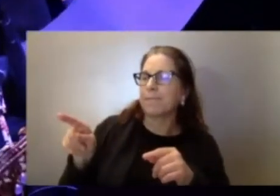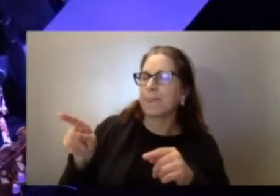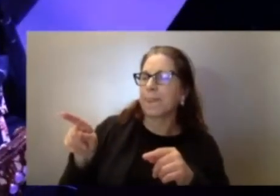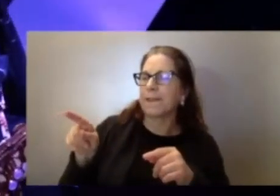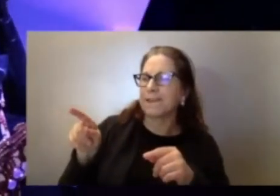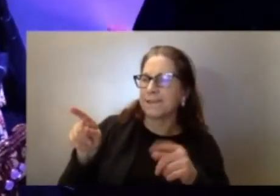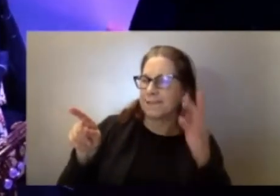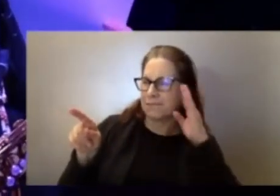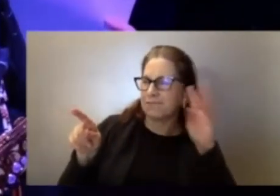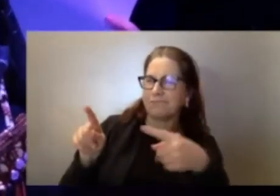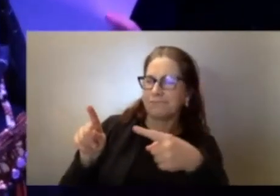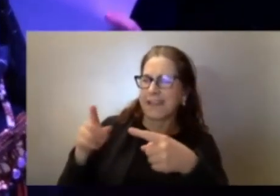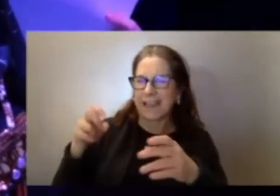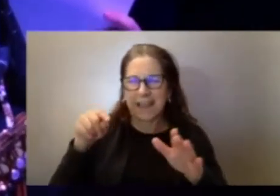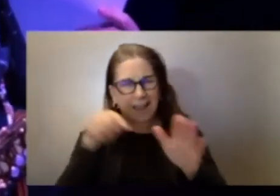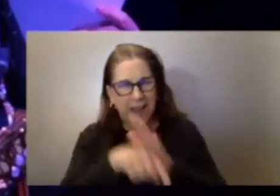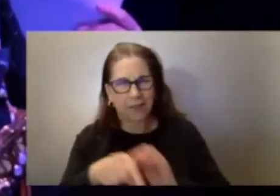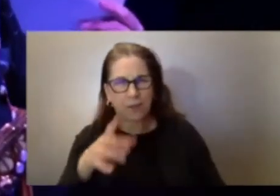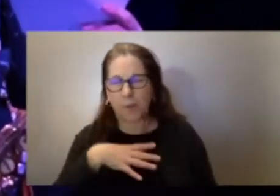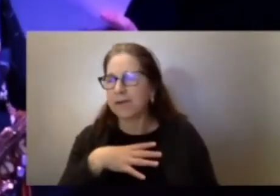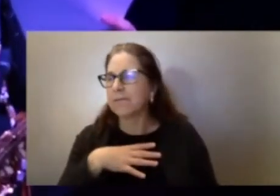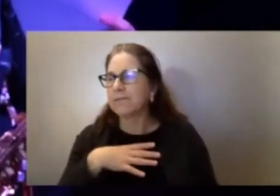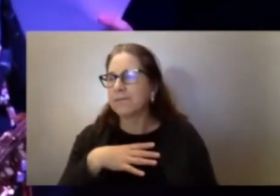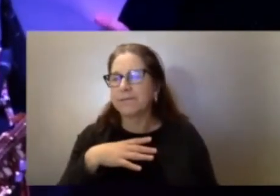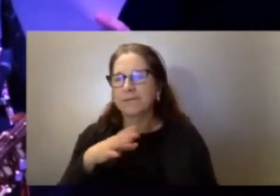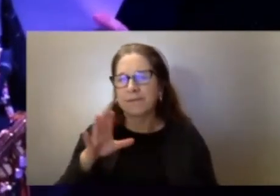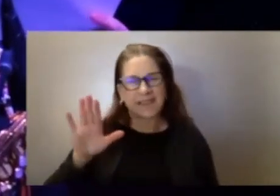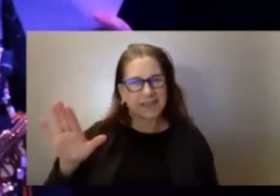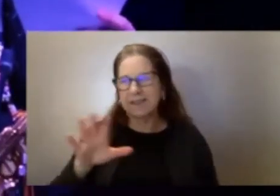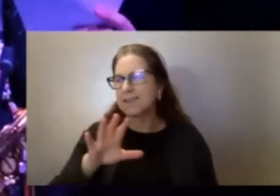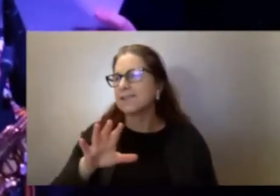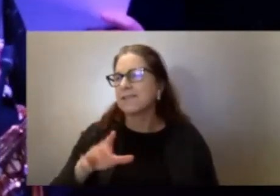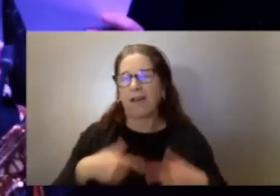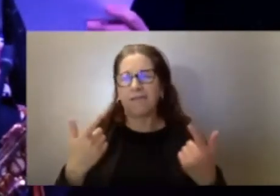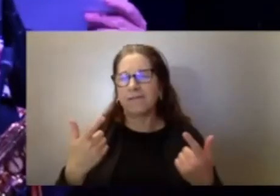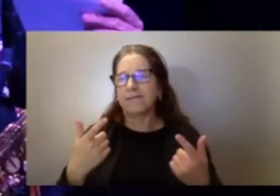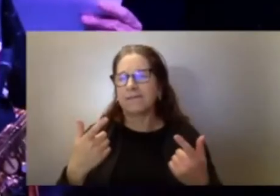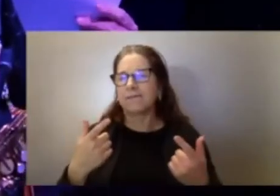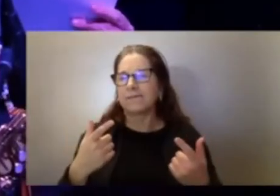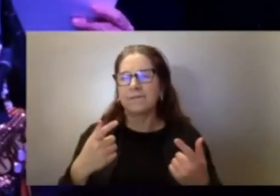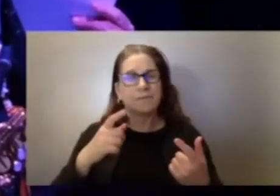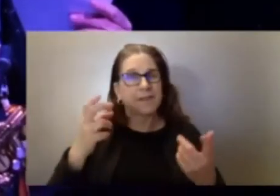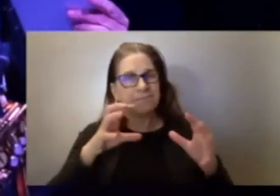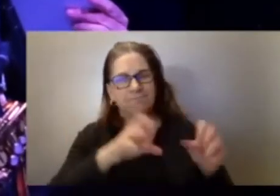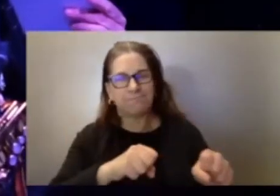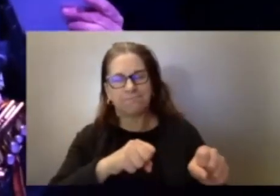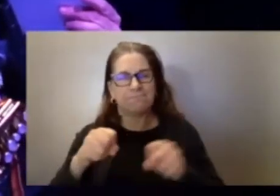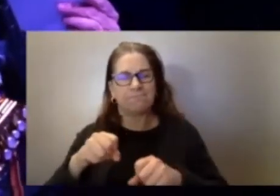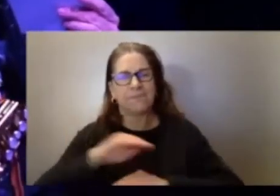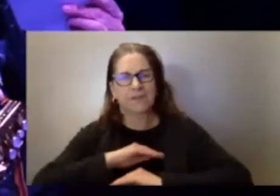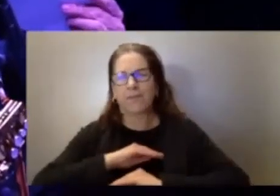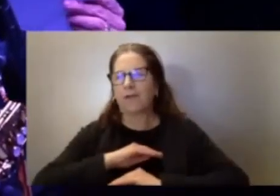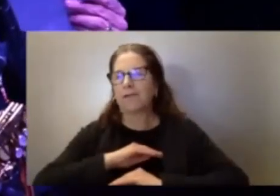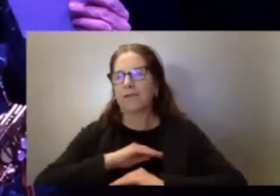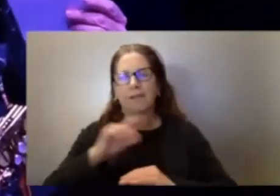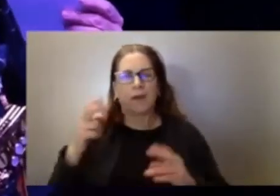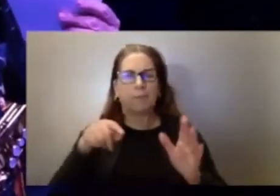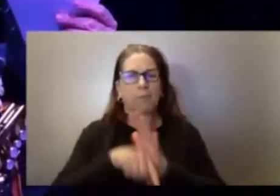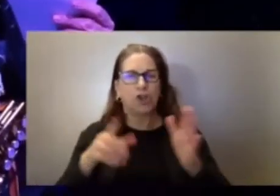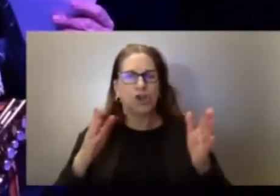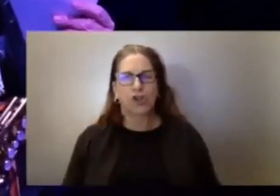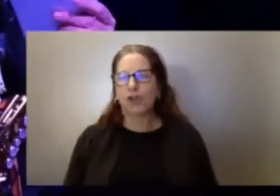They see that he has killed the woman, and it is his life that must be taken to satisfy the murder. When I return